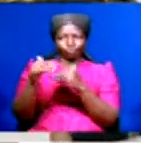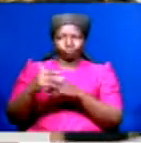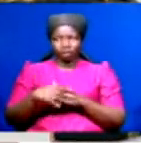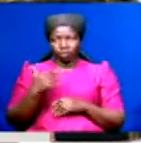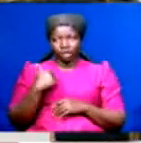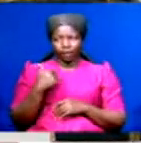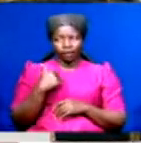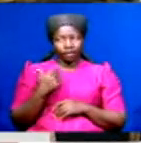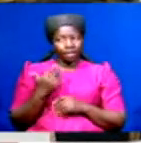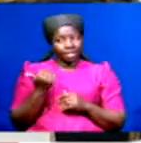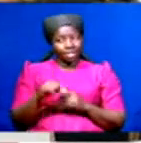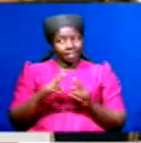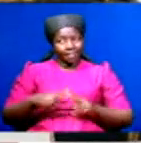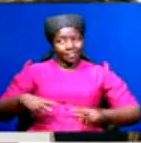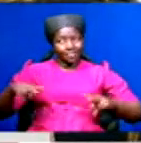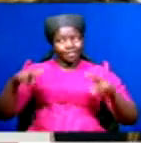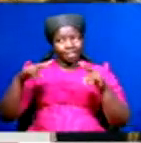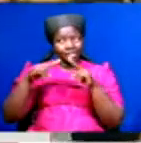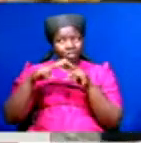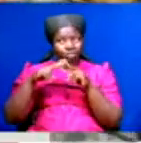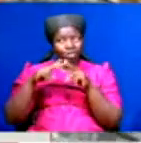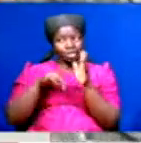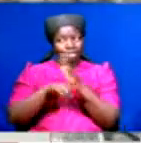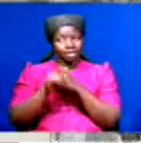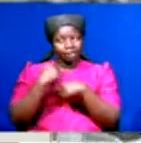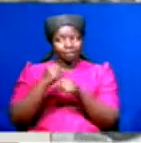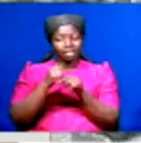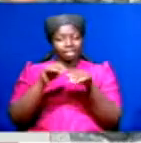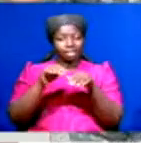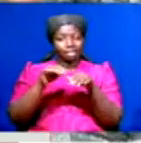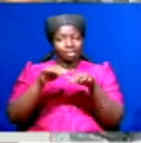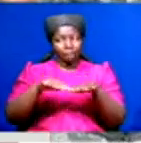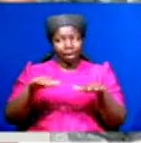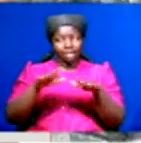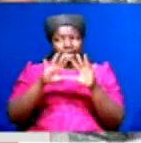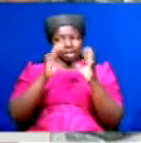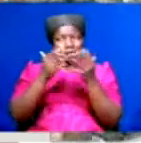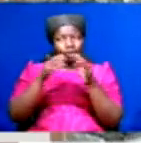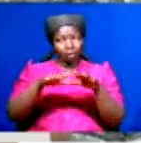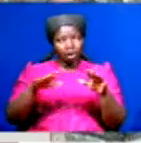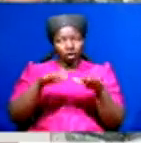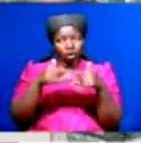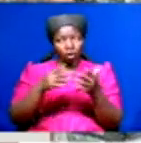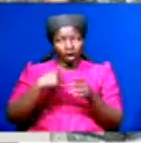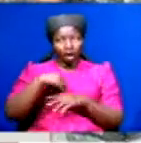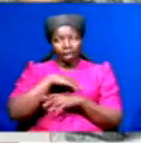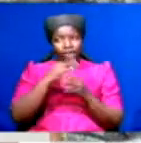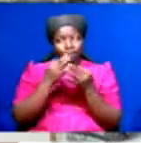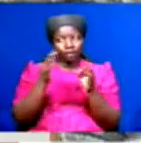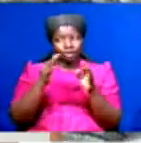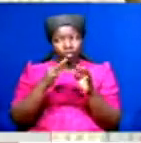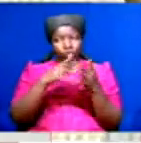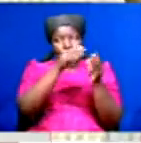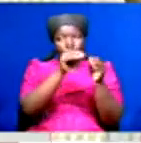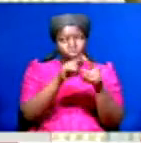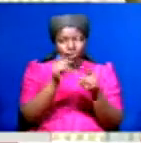maybe our marketing in the worldwide market? Or are we free to join tomorrow to any market we may